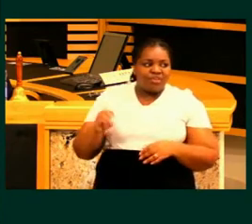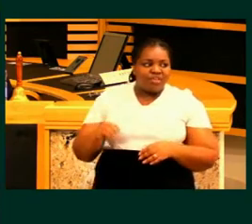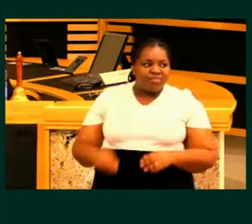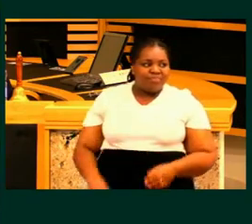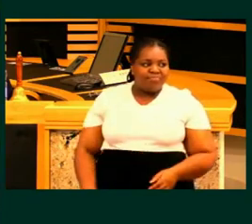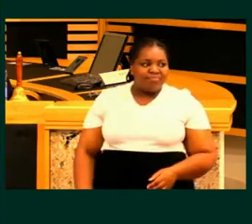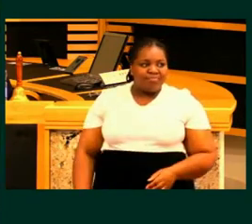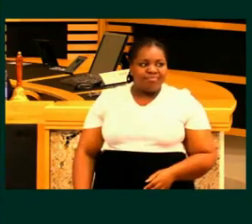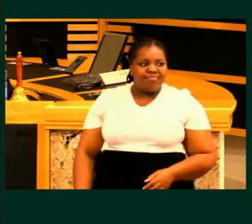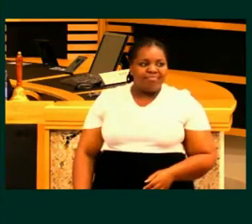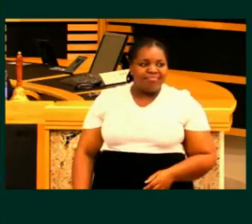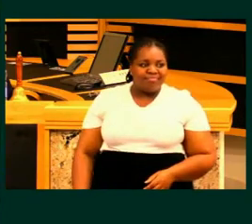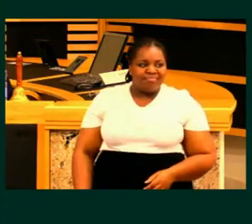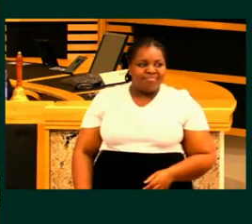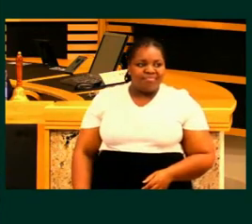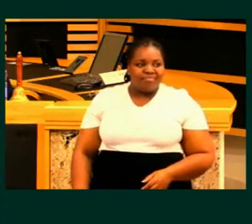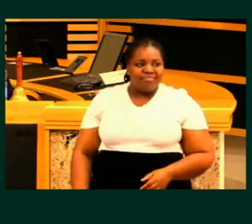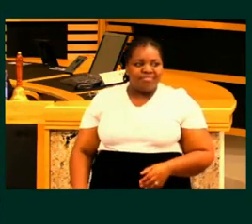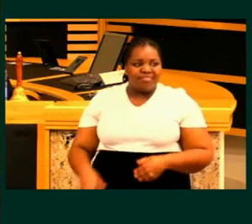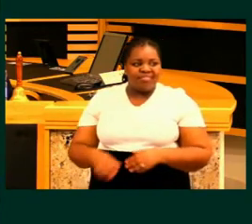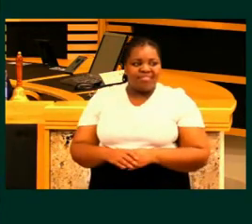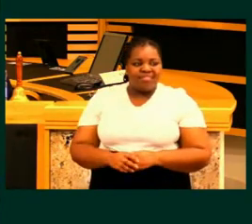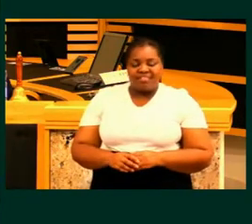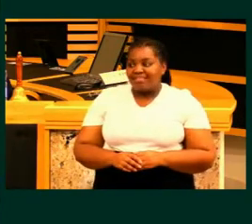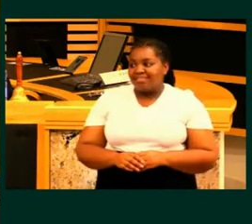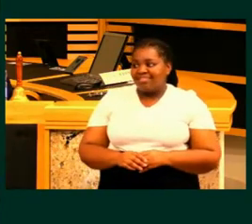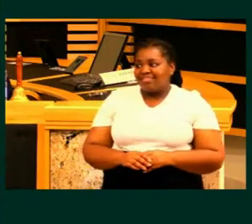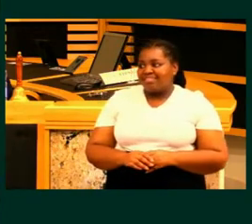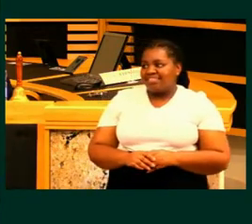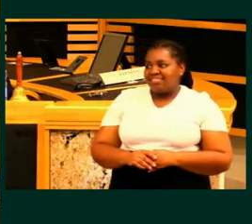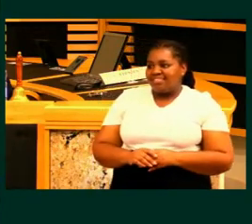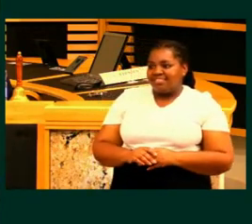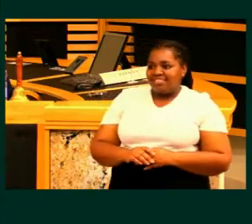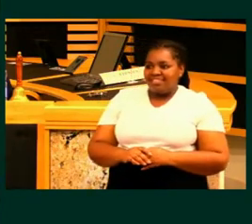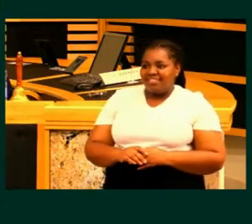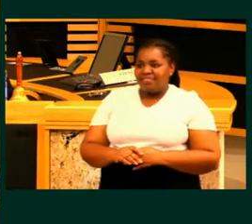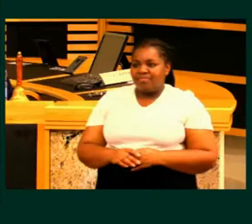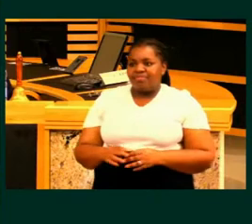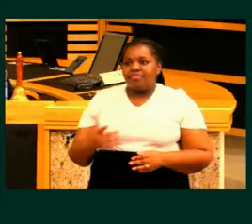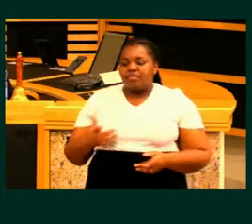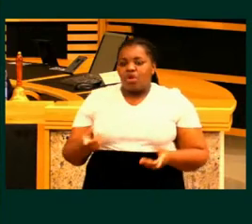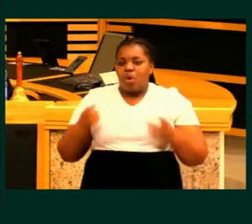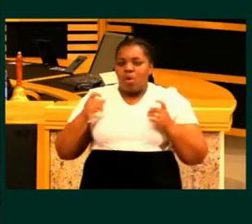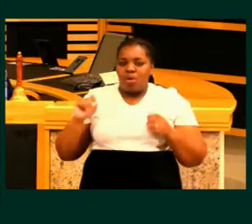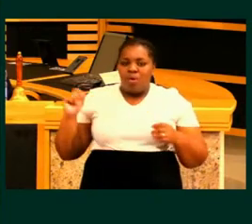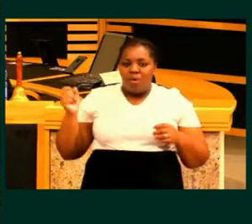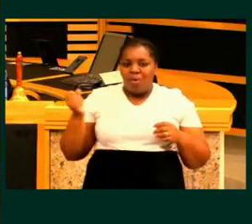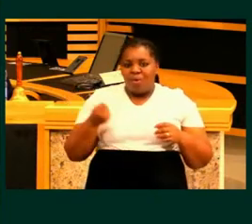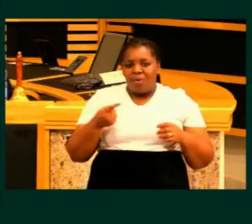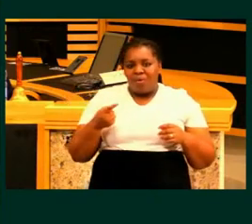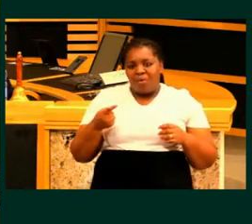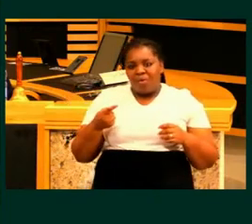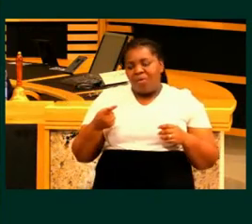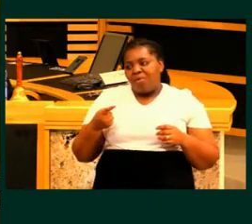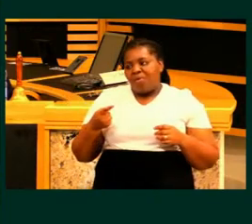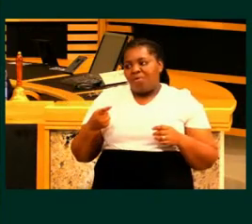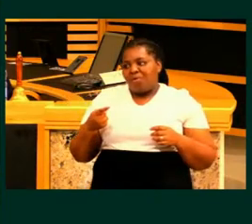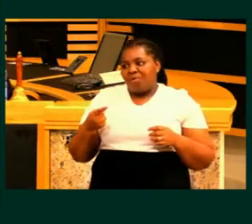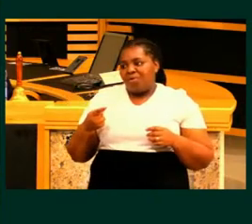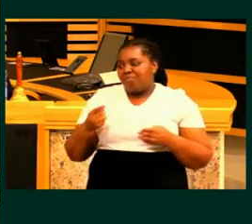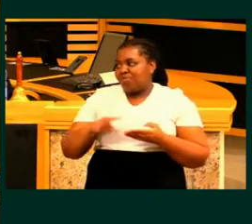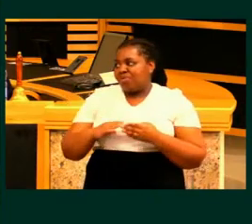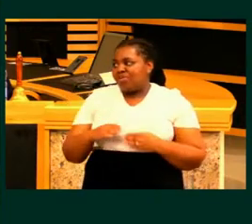Val operation Val a call to all communities to deal with this